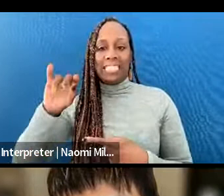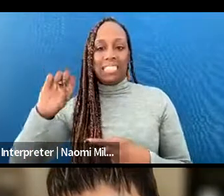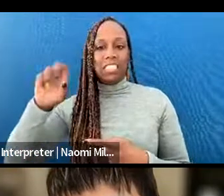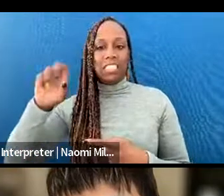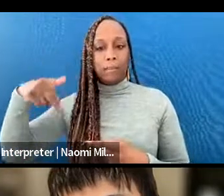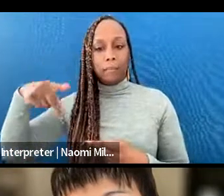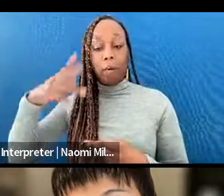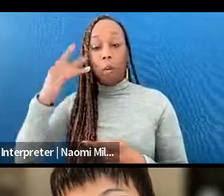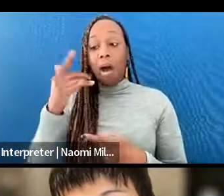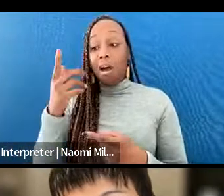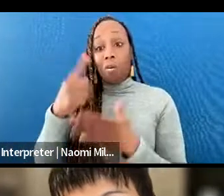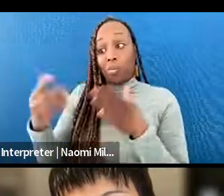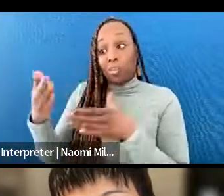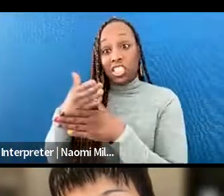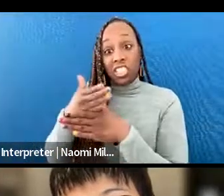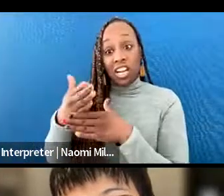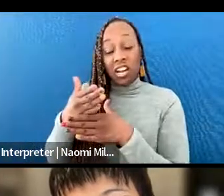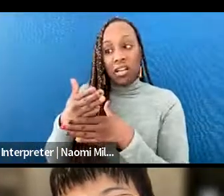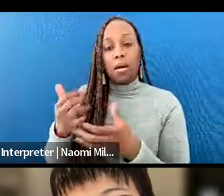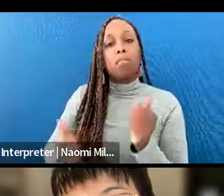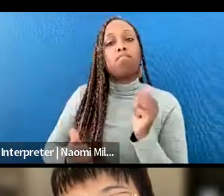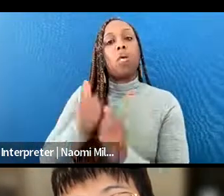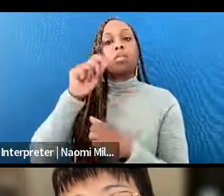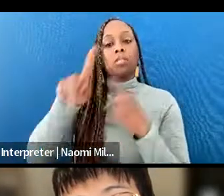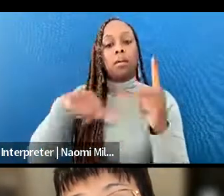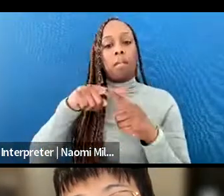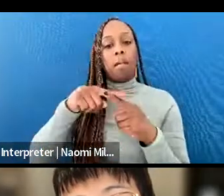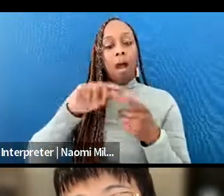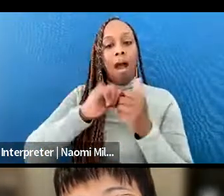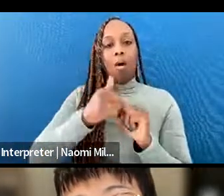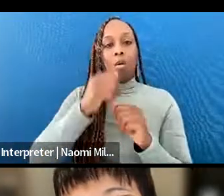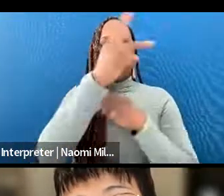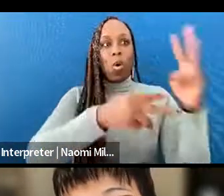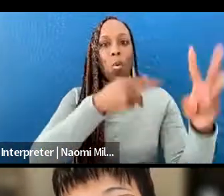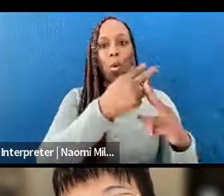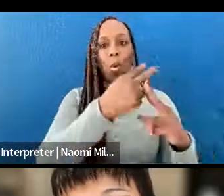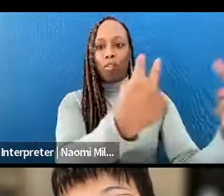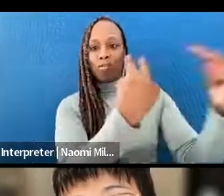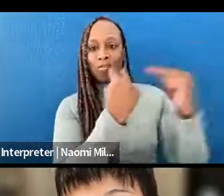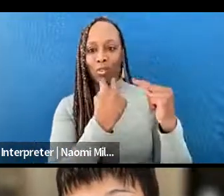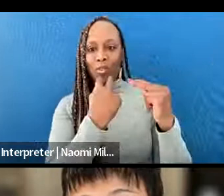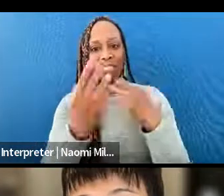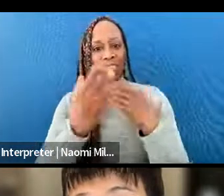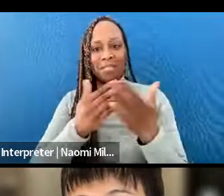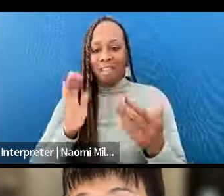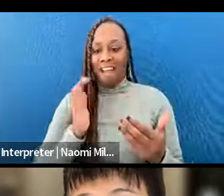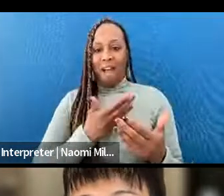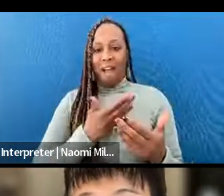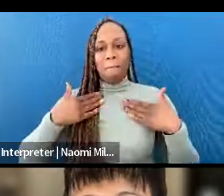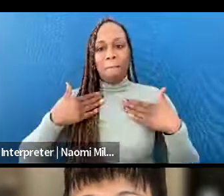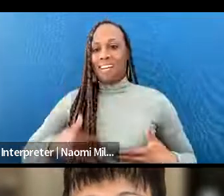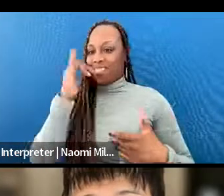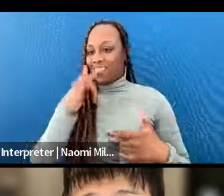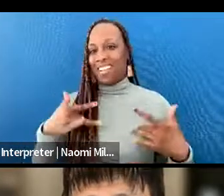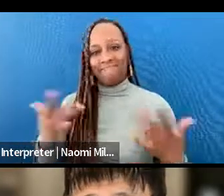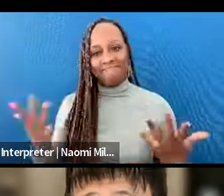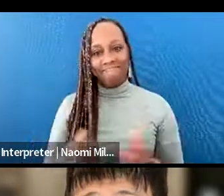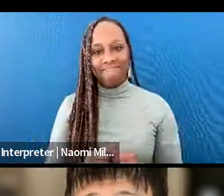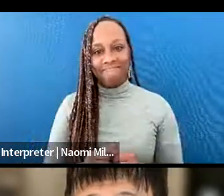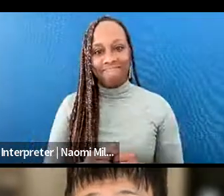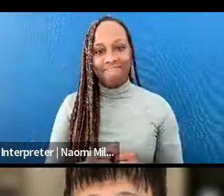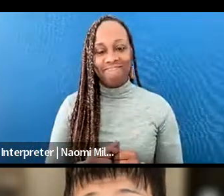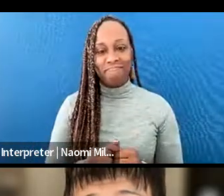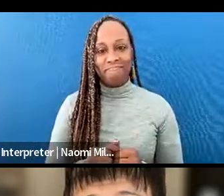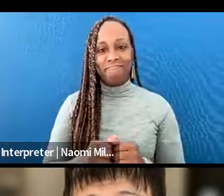share is often about the way that the world treats us, regardless of the way that our bodies appear.